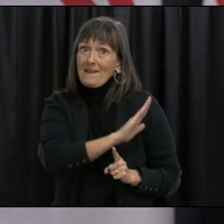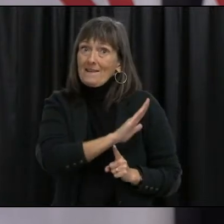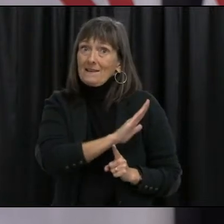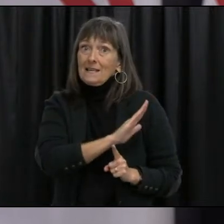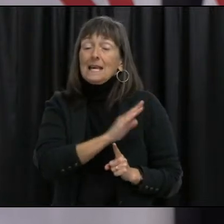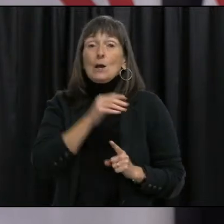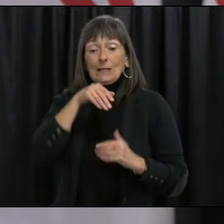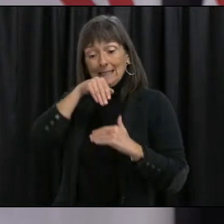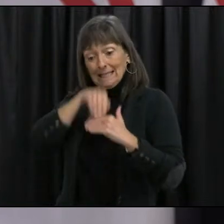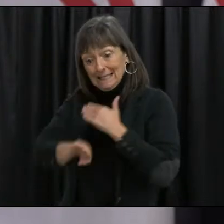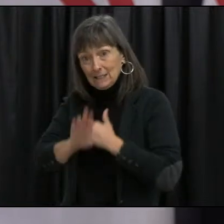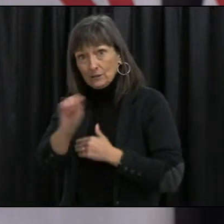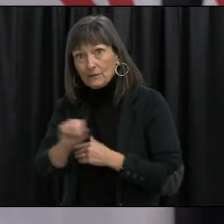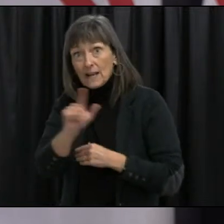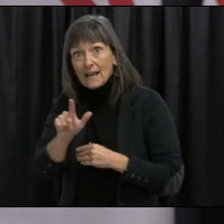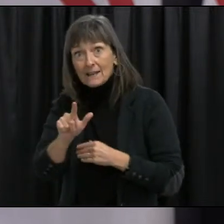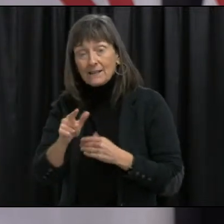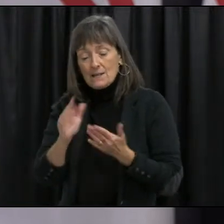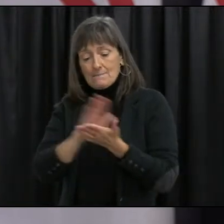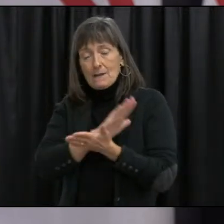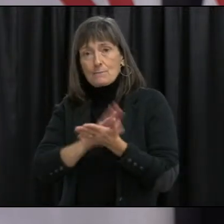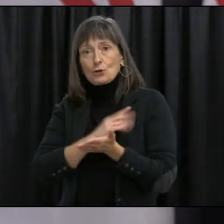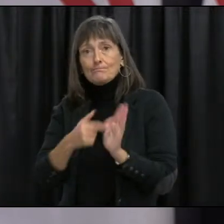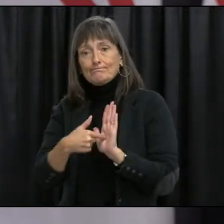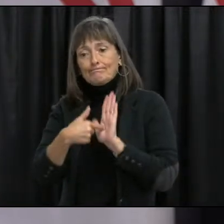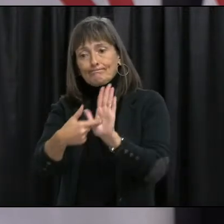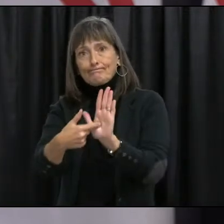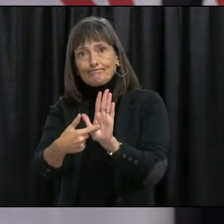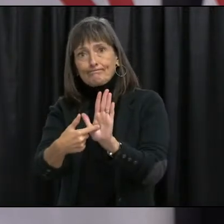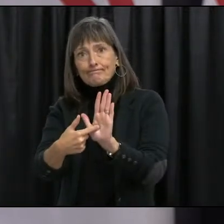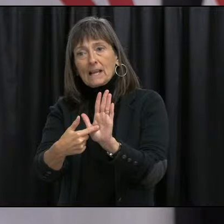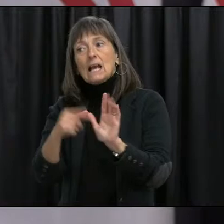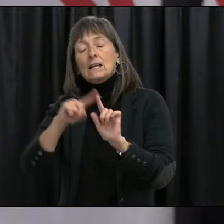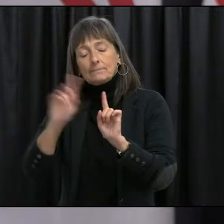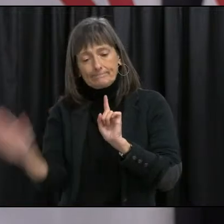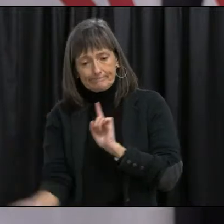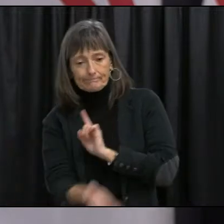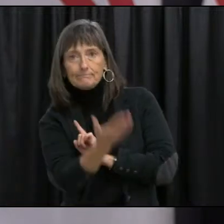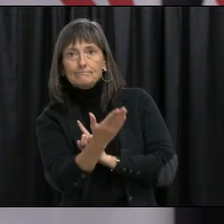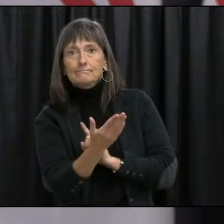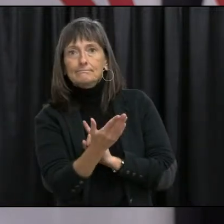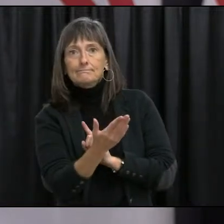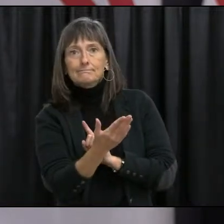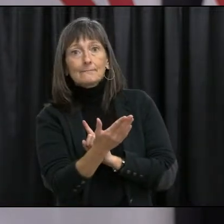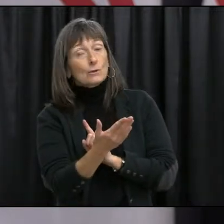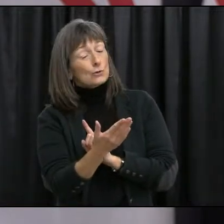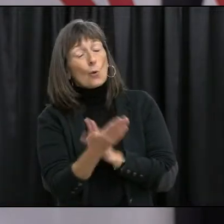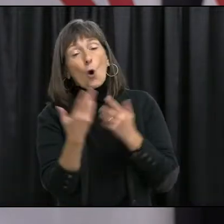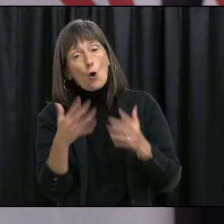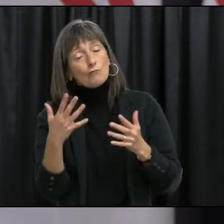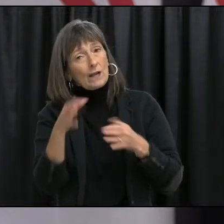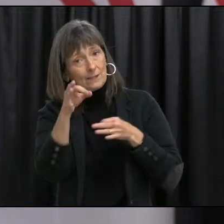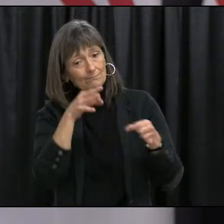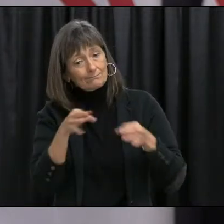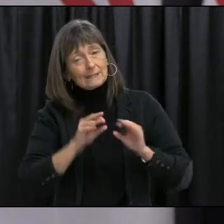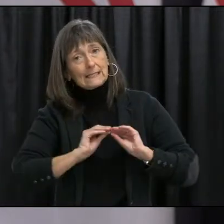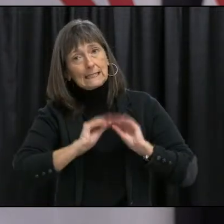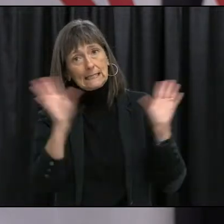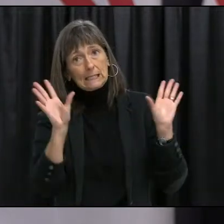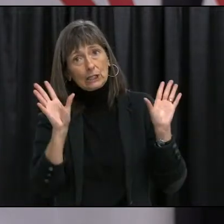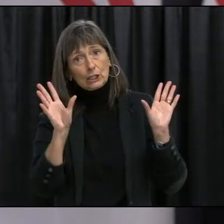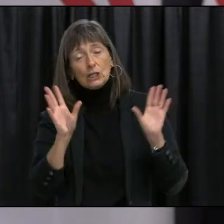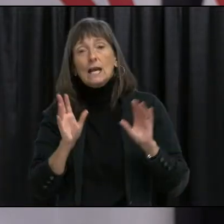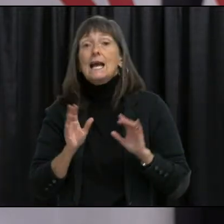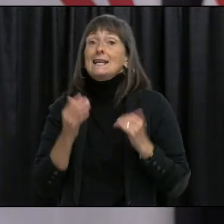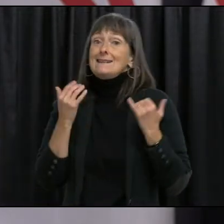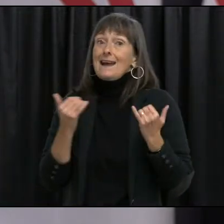the point of entry to gain access to the province. In addition to that, and I have verified now that this is the case with